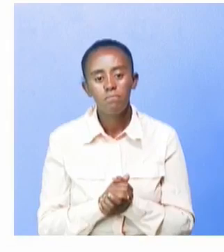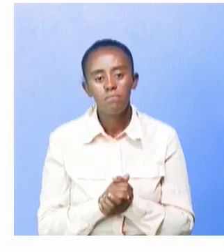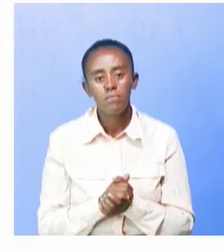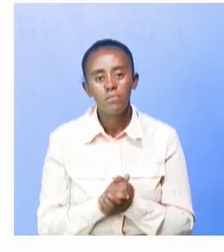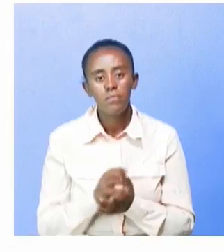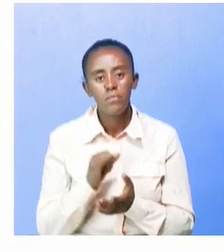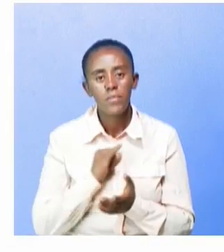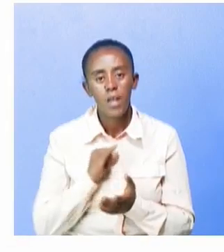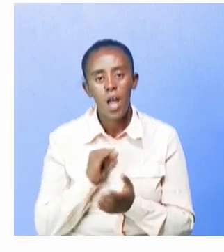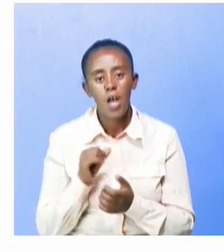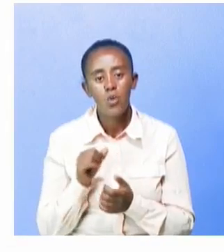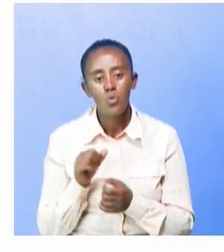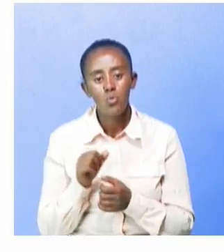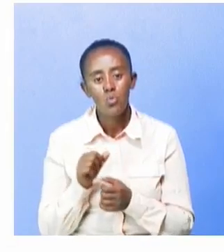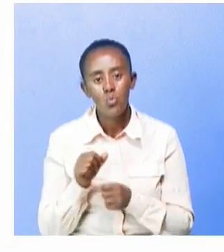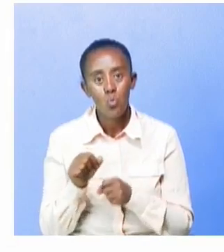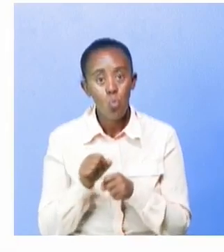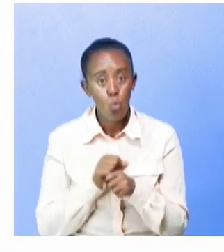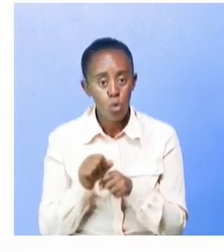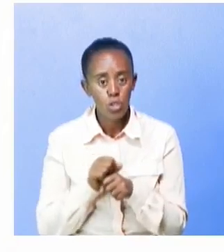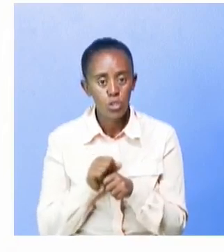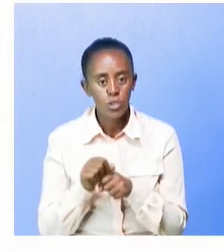I wished